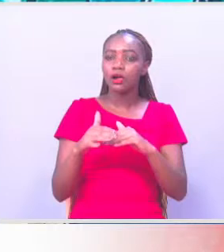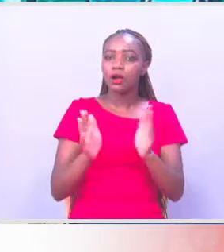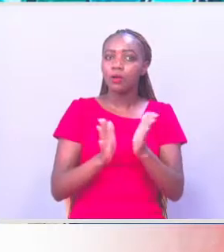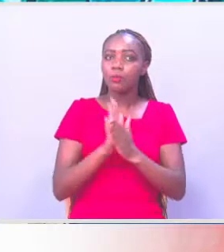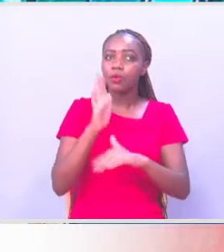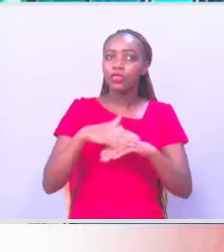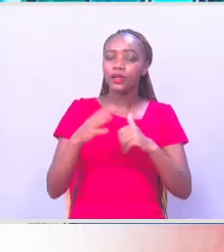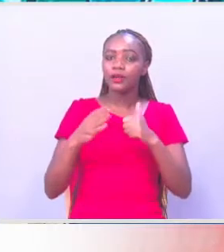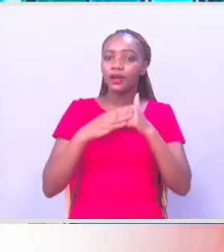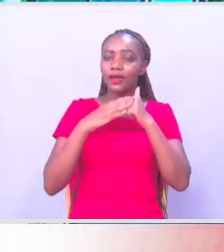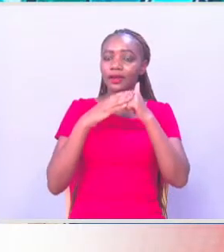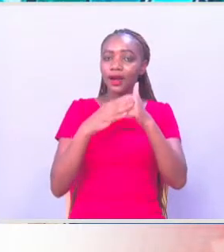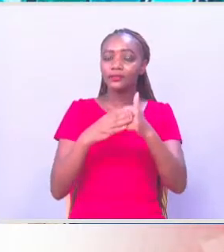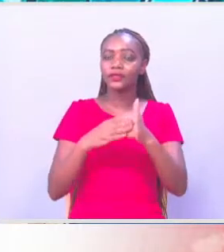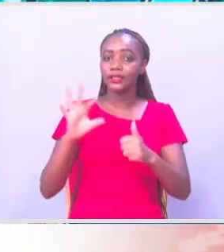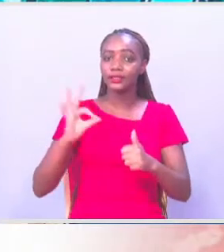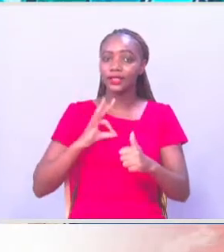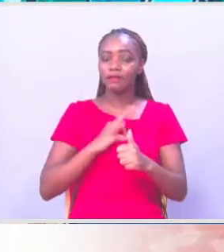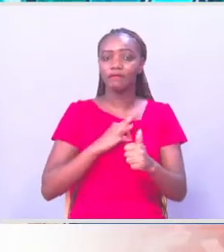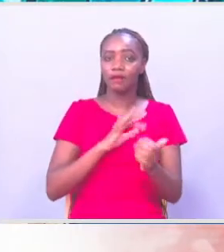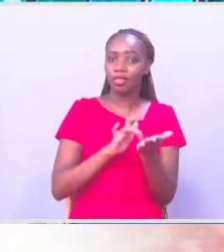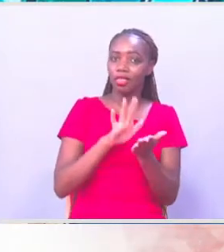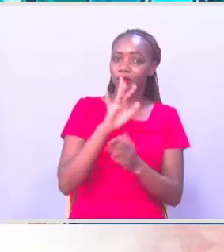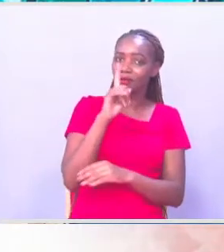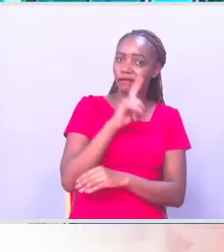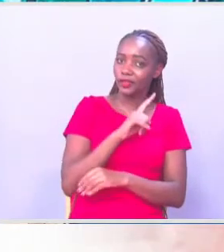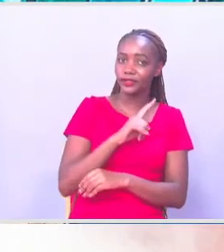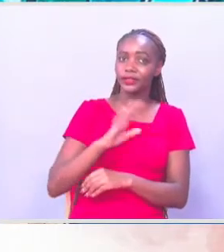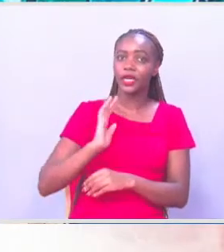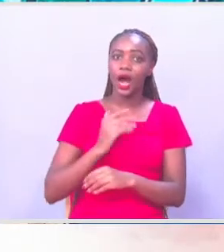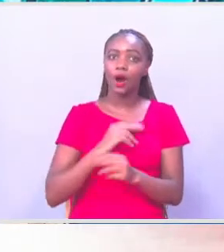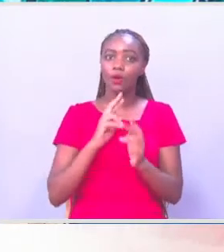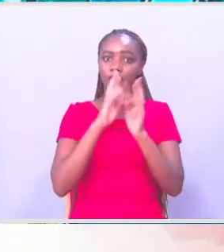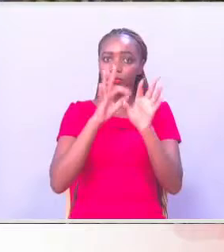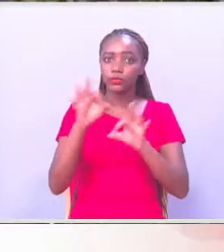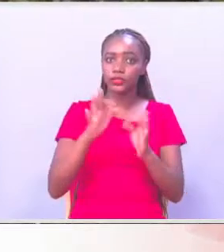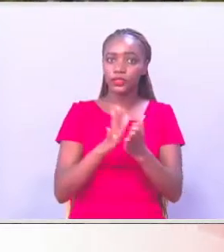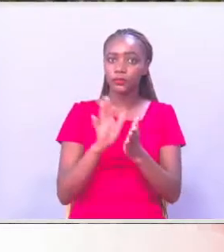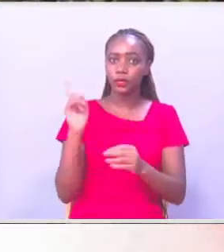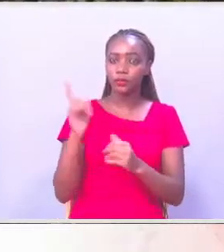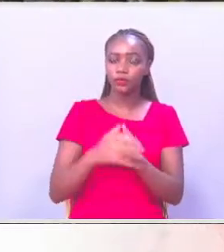than 900 staff. Our reporter Elizabeth Otieno has more.